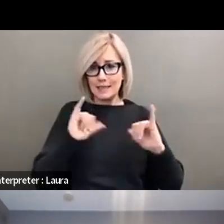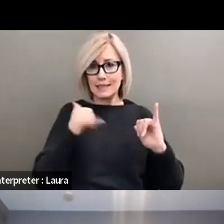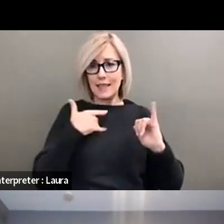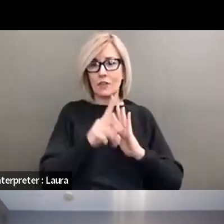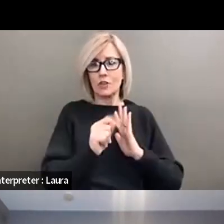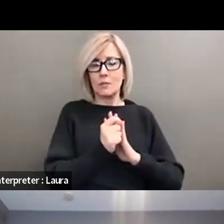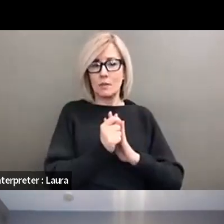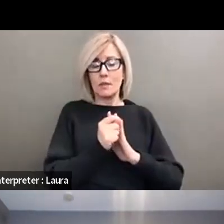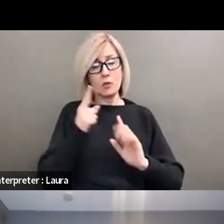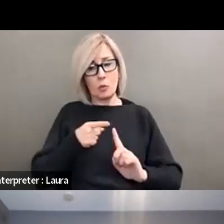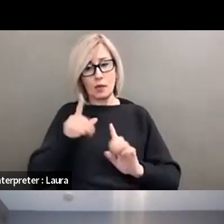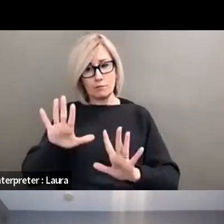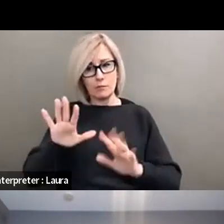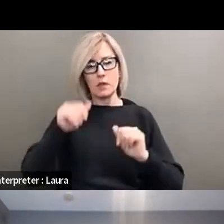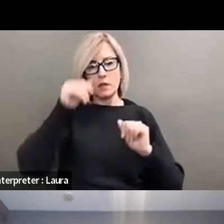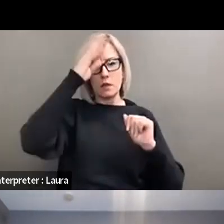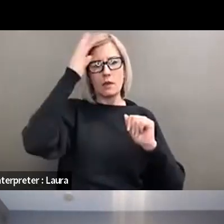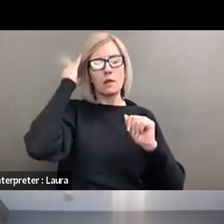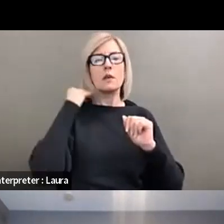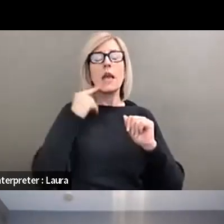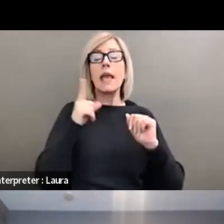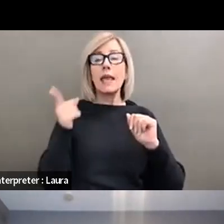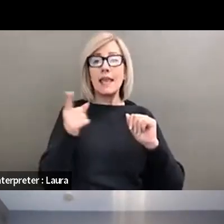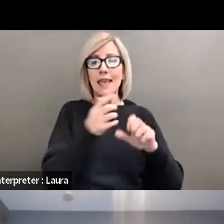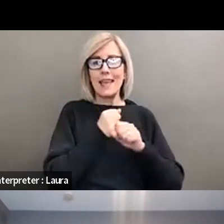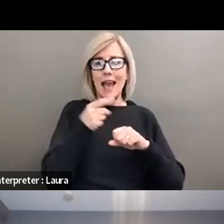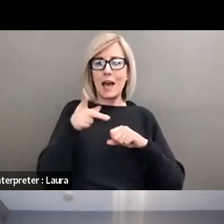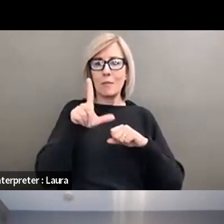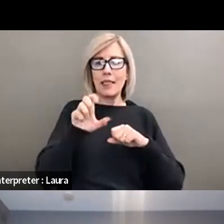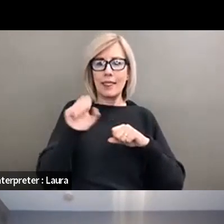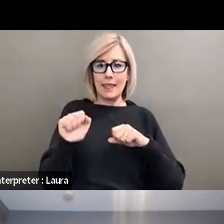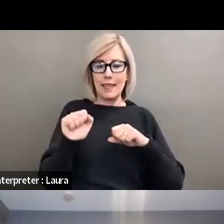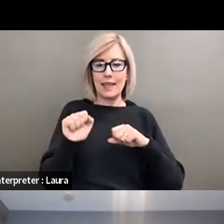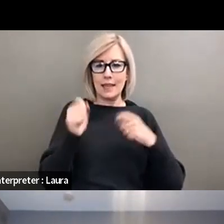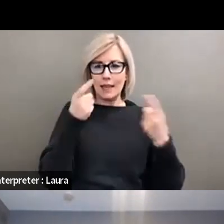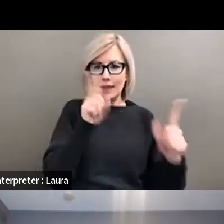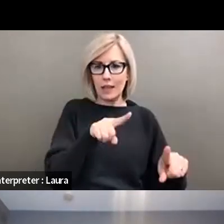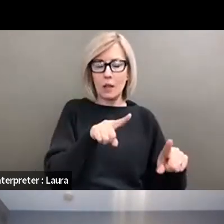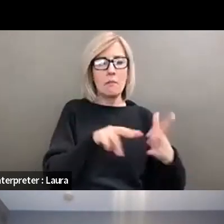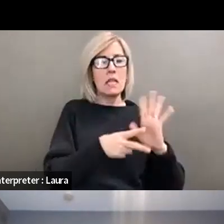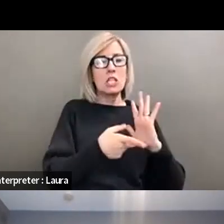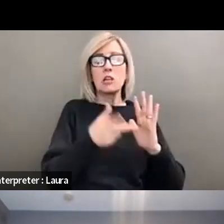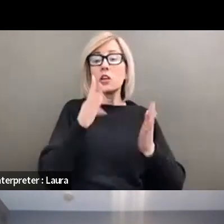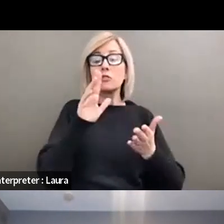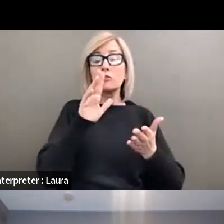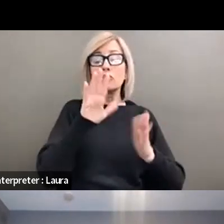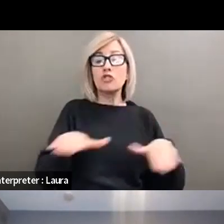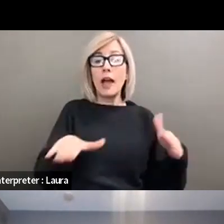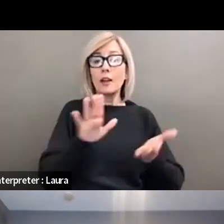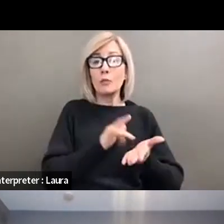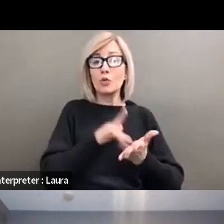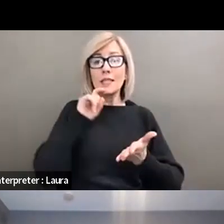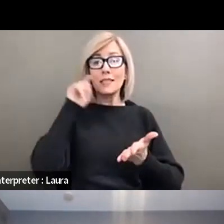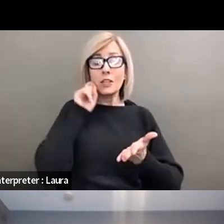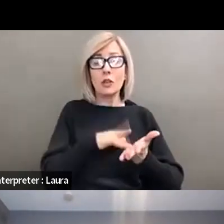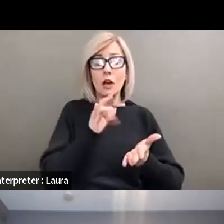there's a point to this, but he got a plea deal from our government that got him off child abuse registry and a sexual abuse